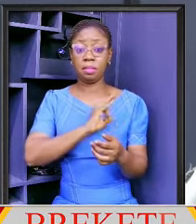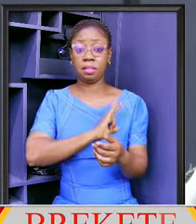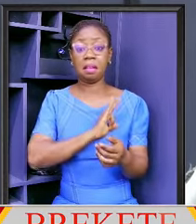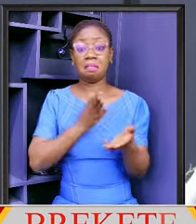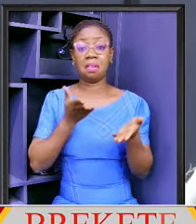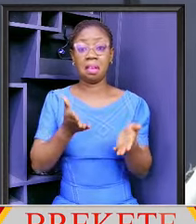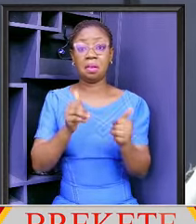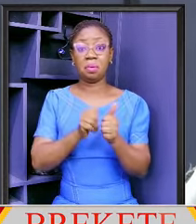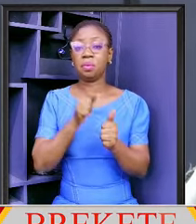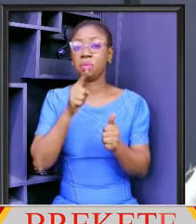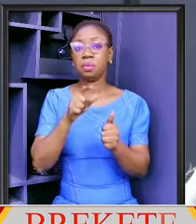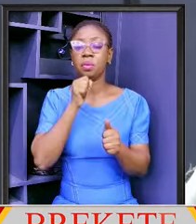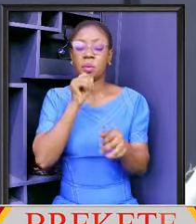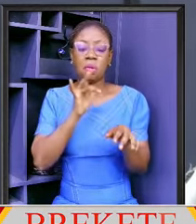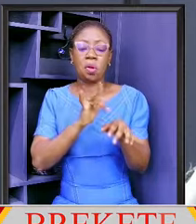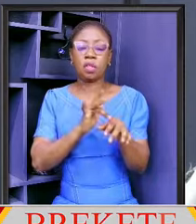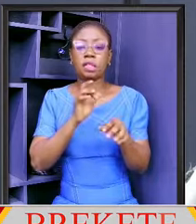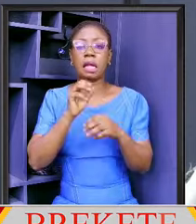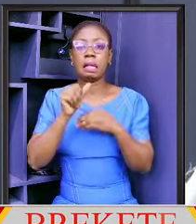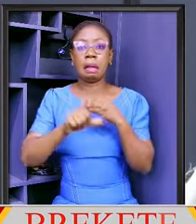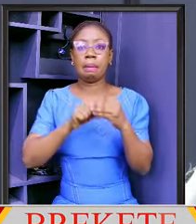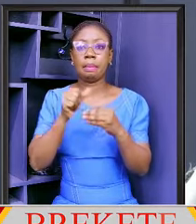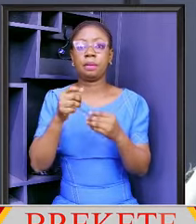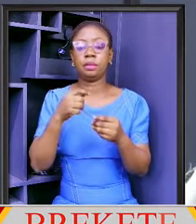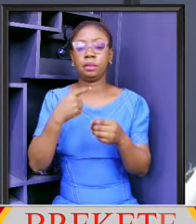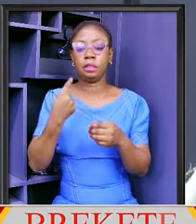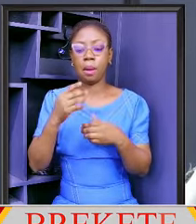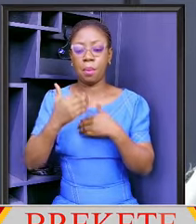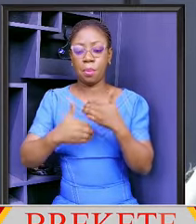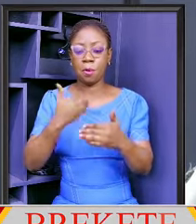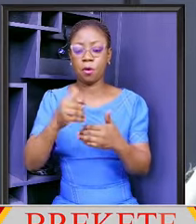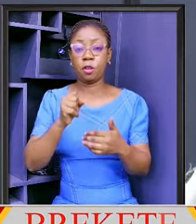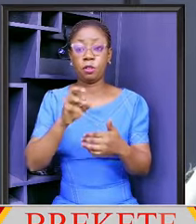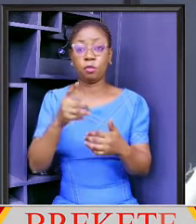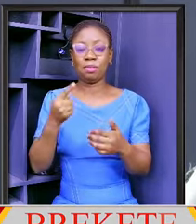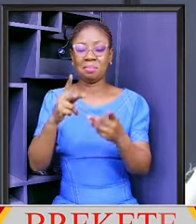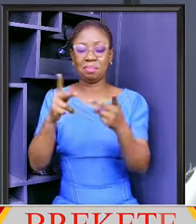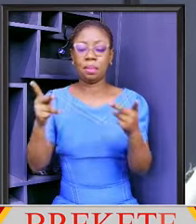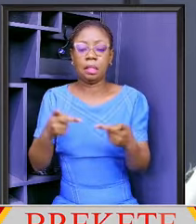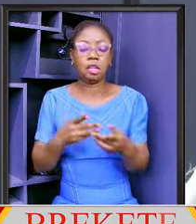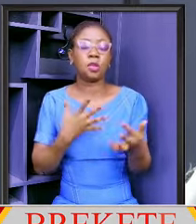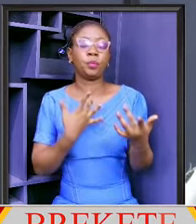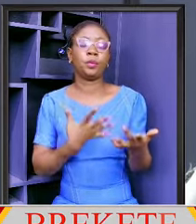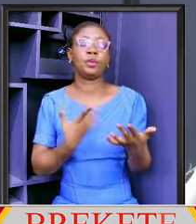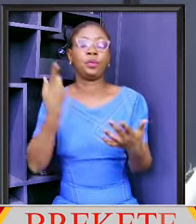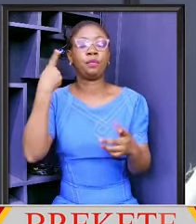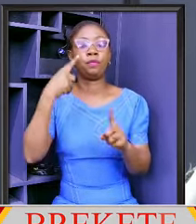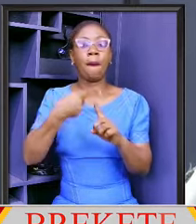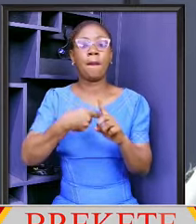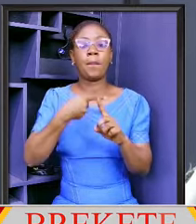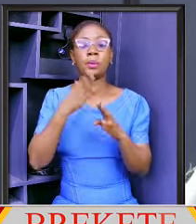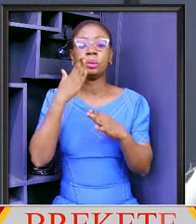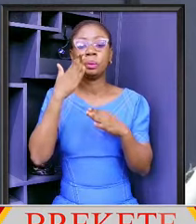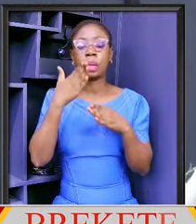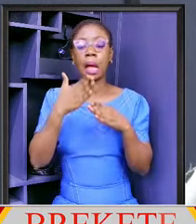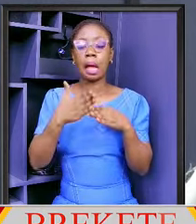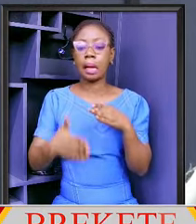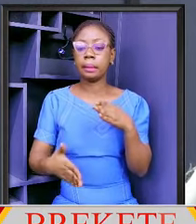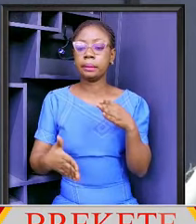place. Make month and make them collect their salary. Make them they take their brag out there with social